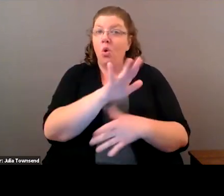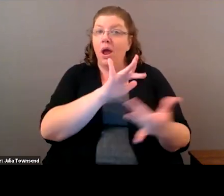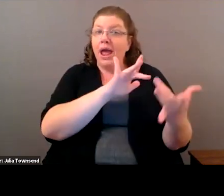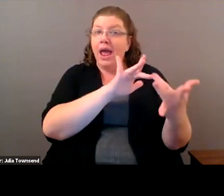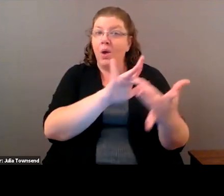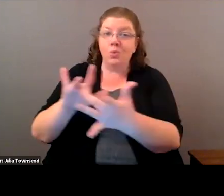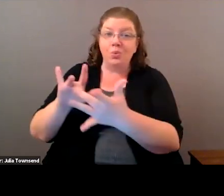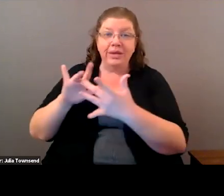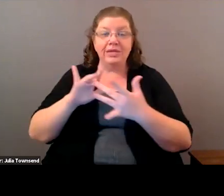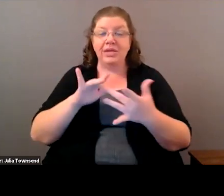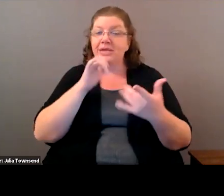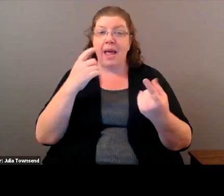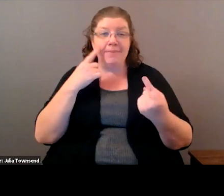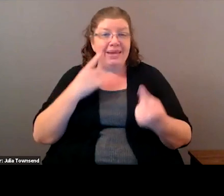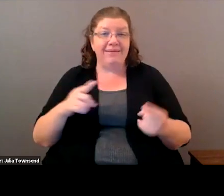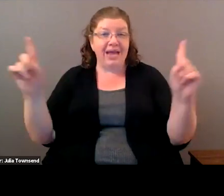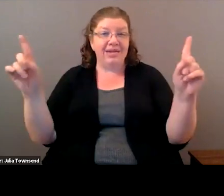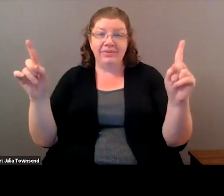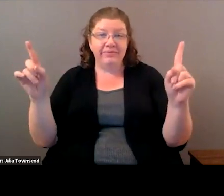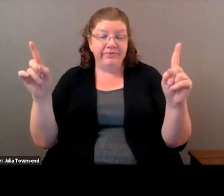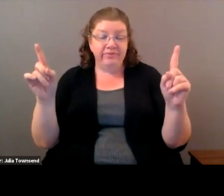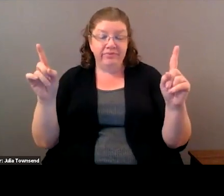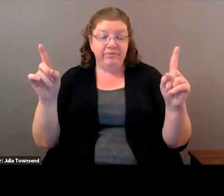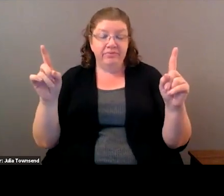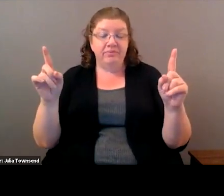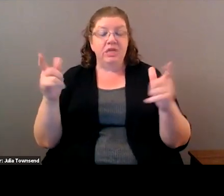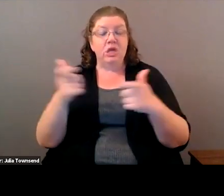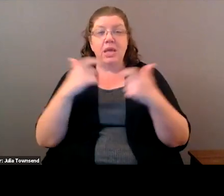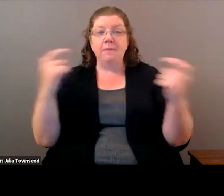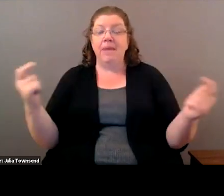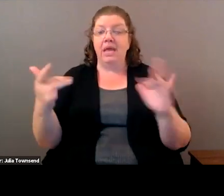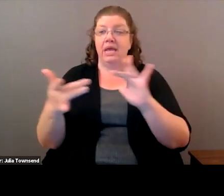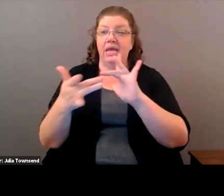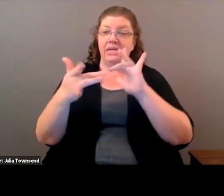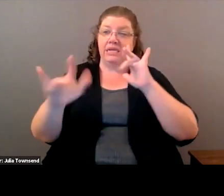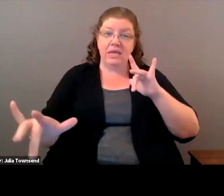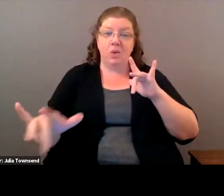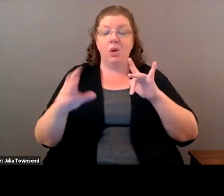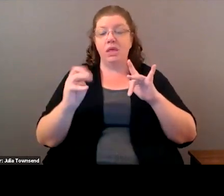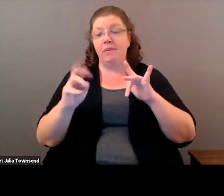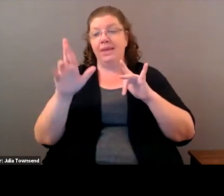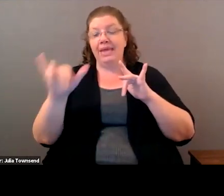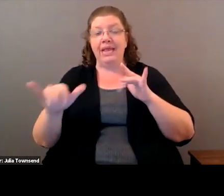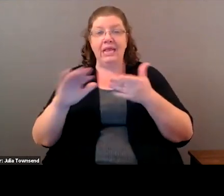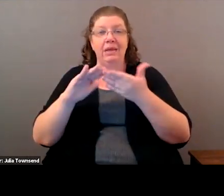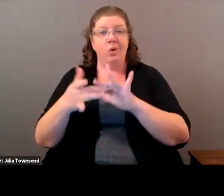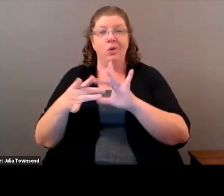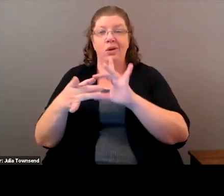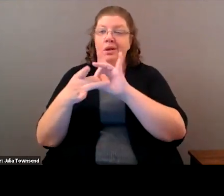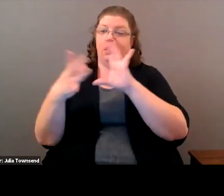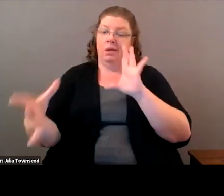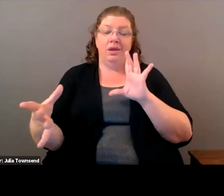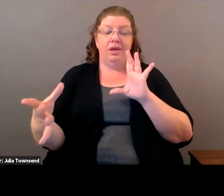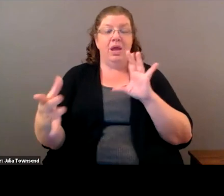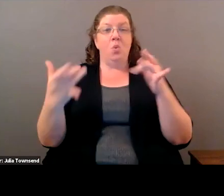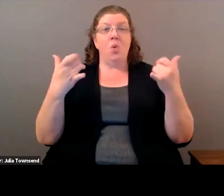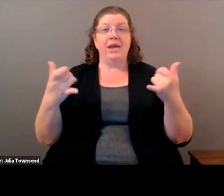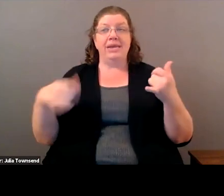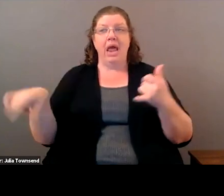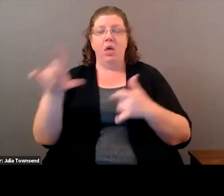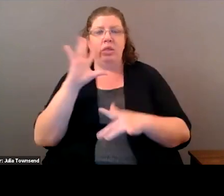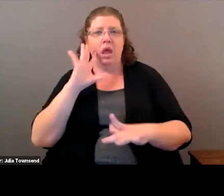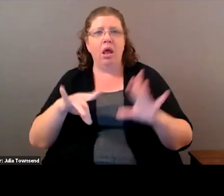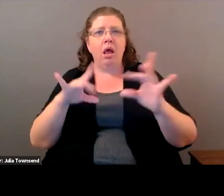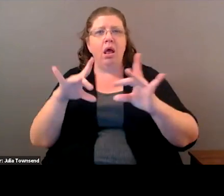has not been effective. There is a big disconnect with the McKinley community. Only just now they're finding out